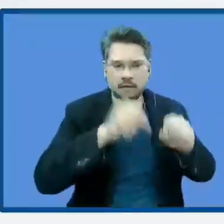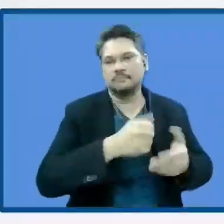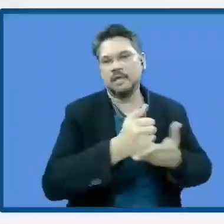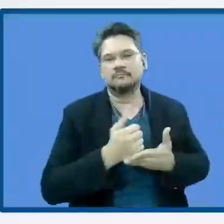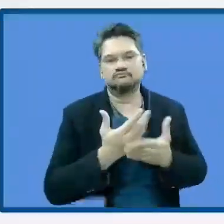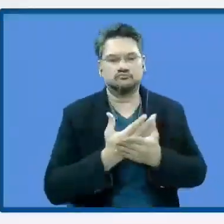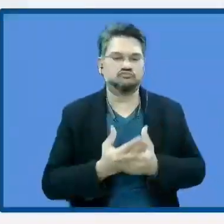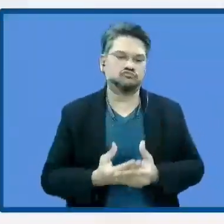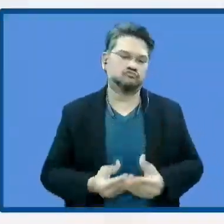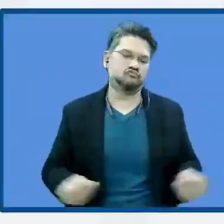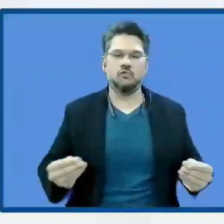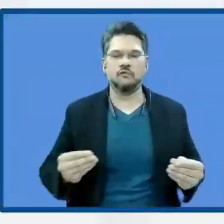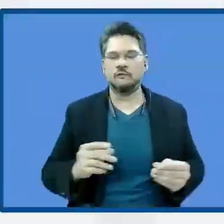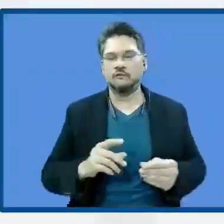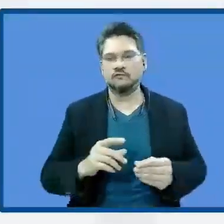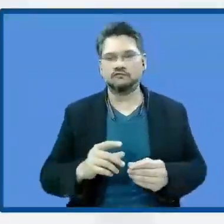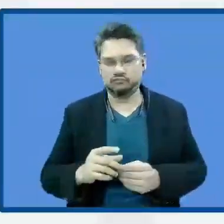problems in the territories,